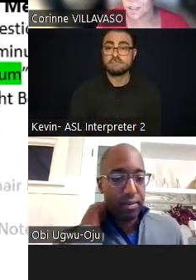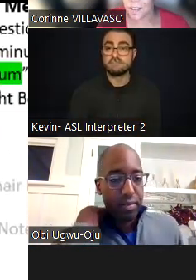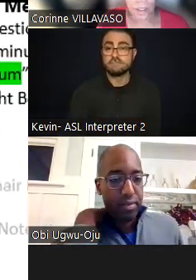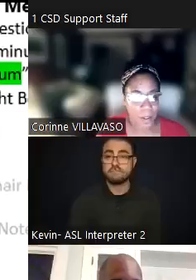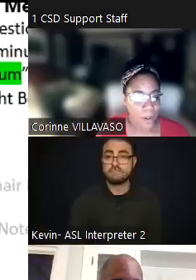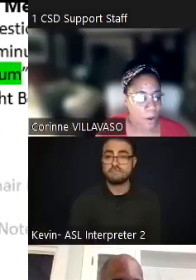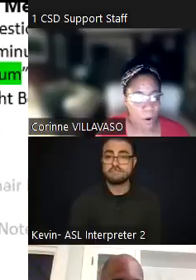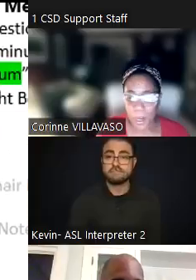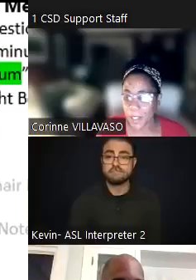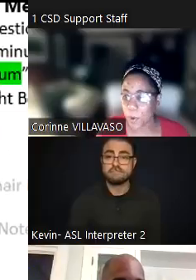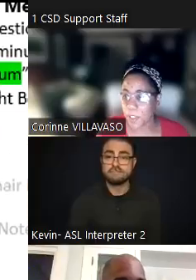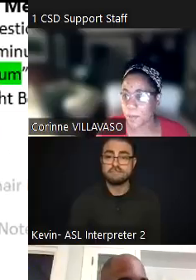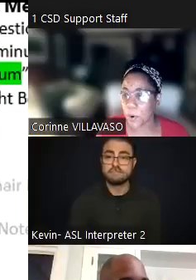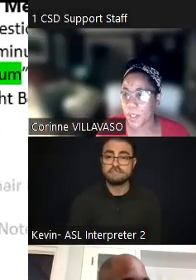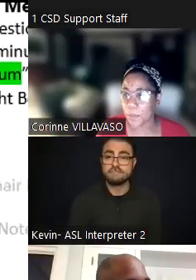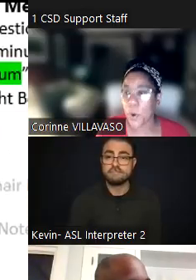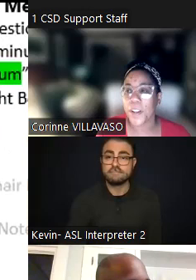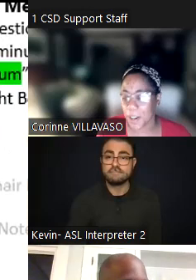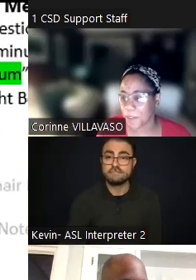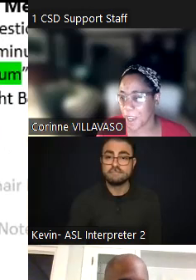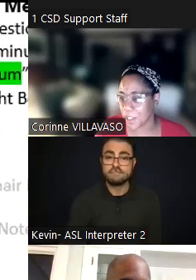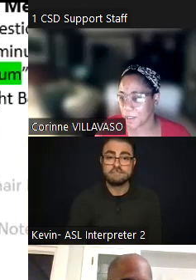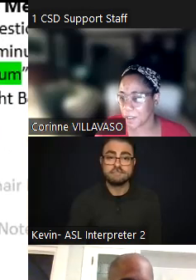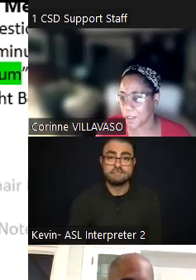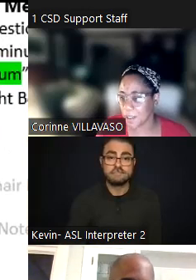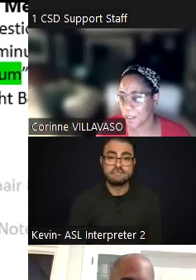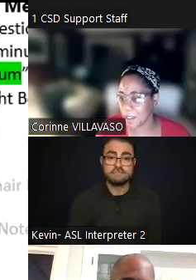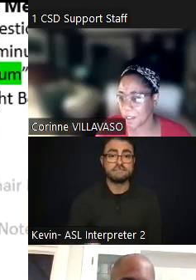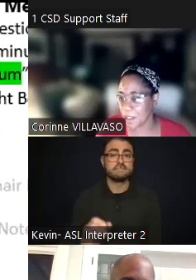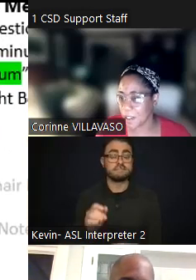questions, or needs point of clarification?